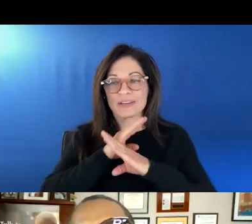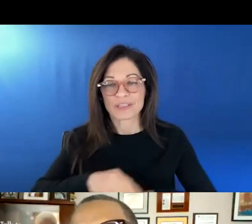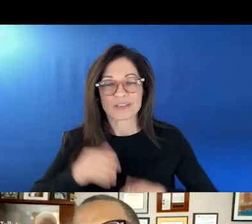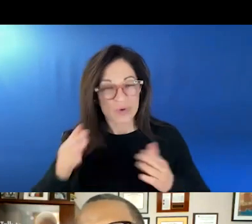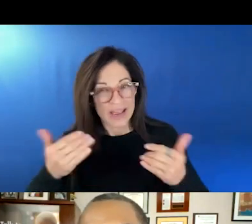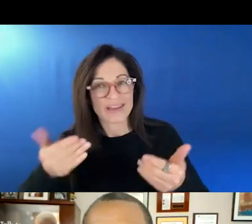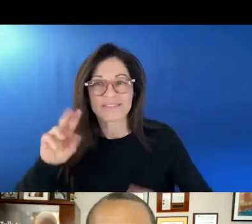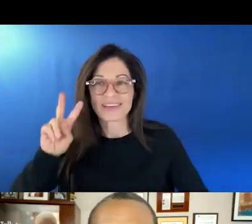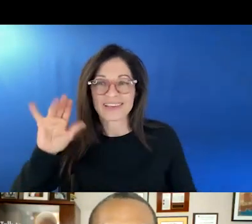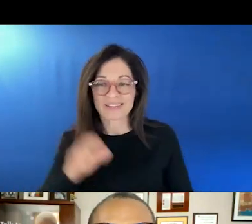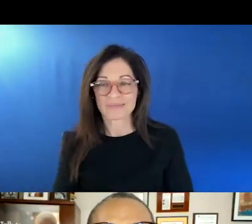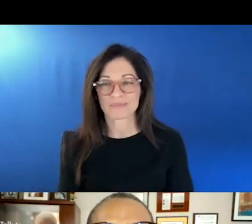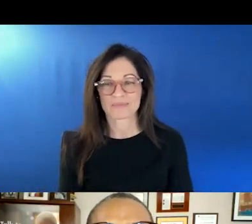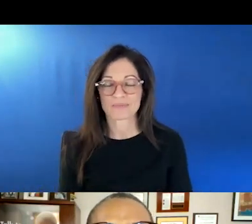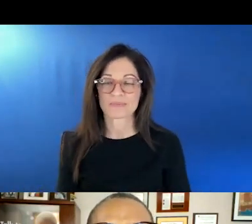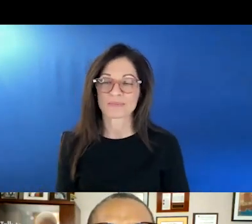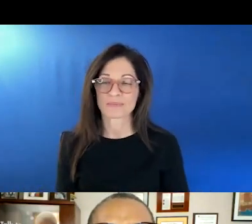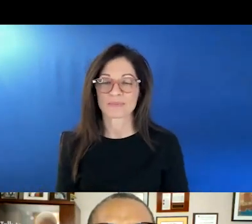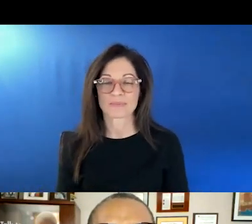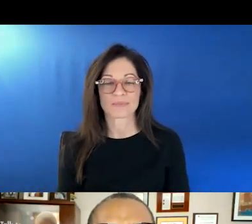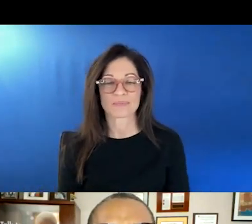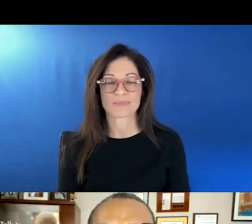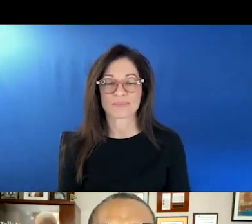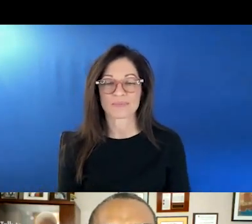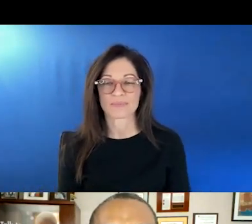Strong talk, strong talk.